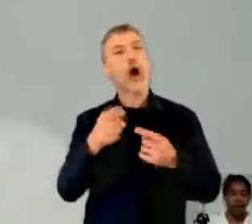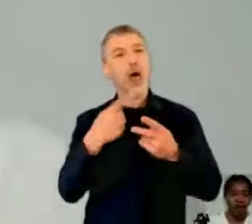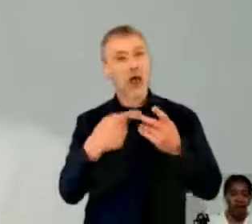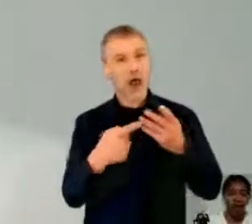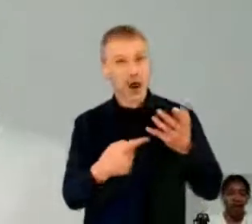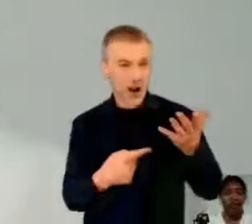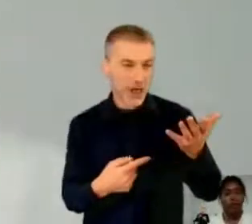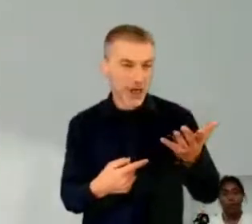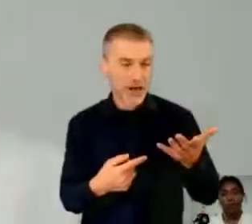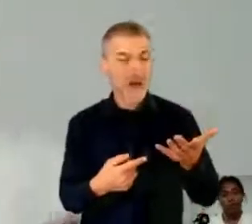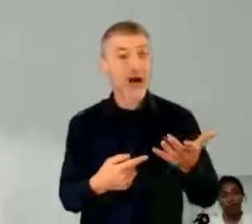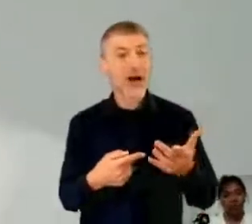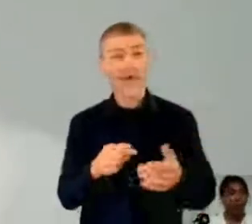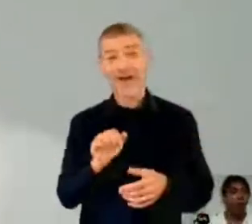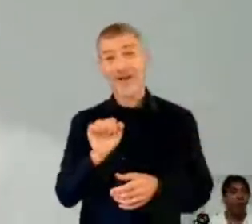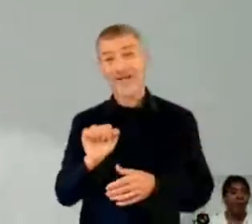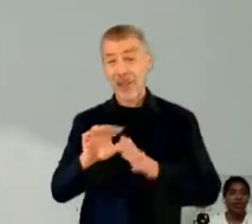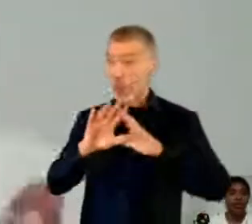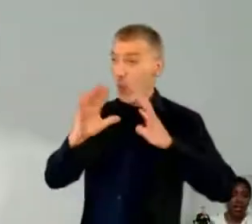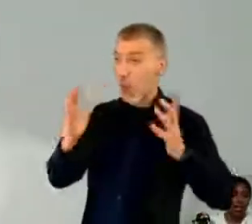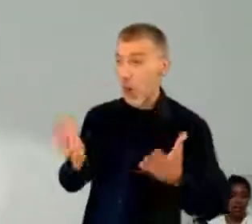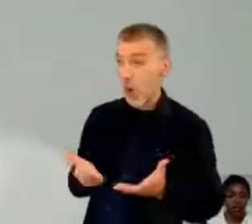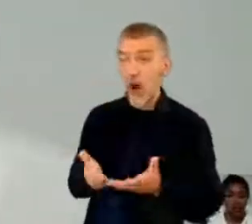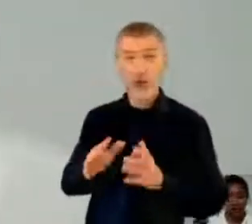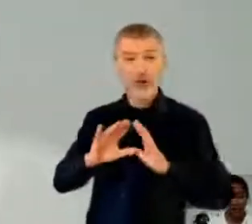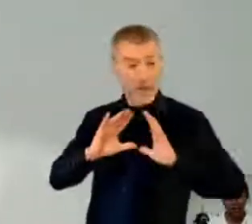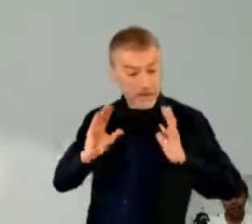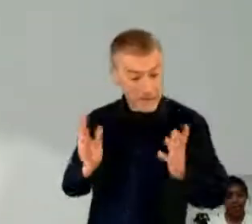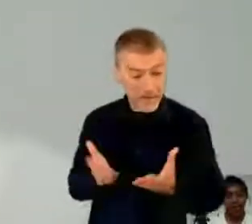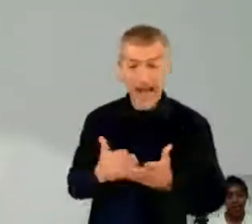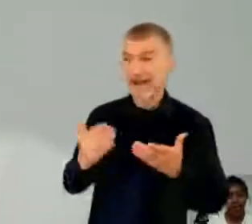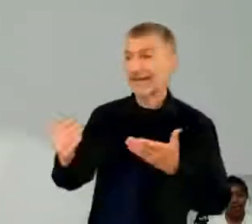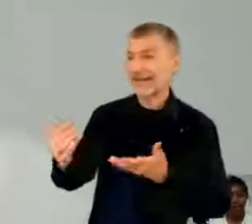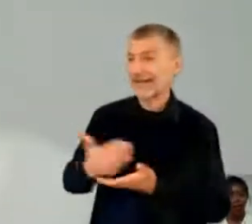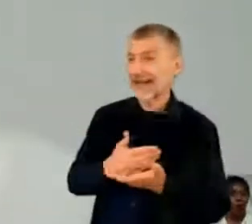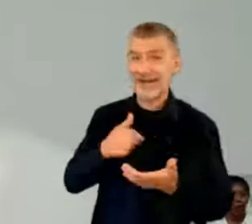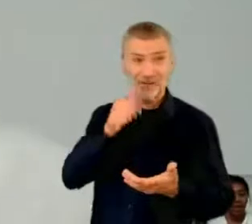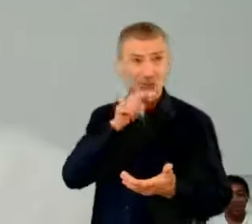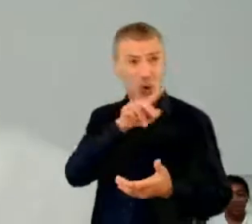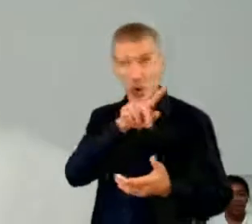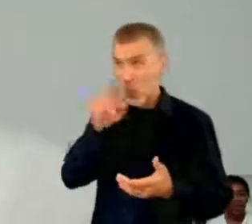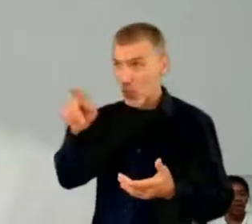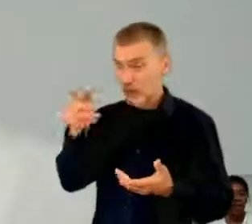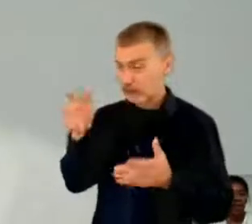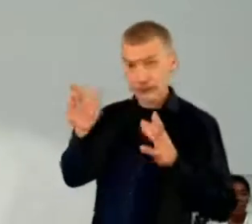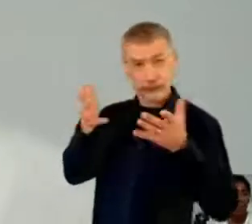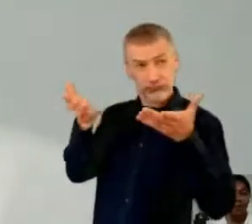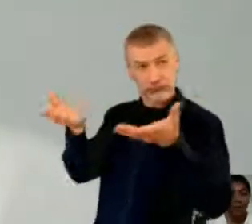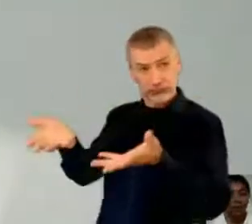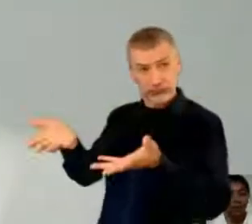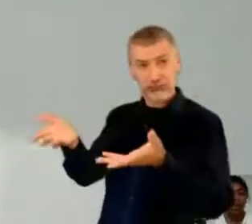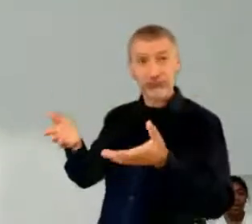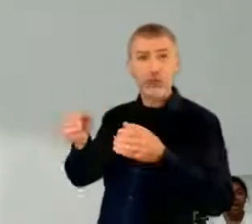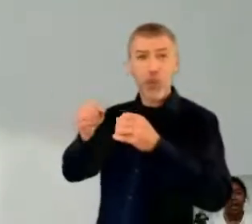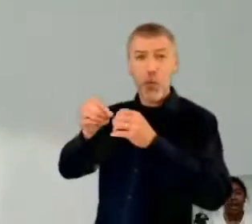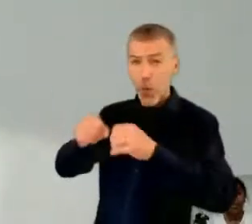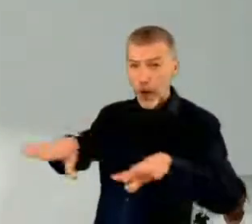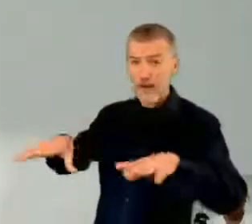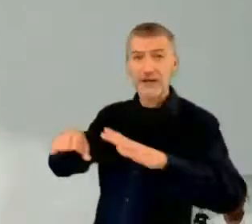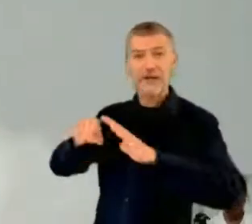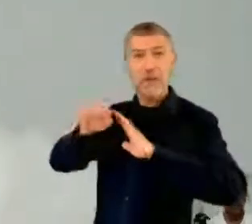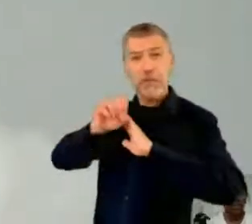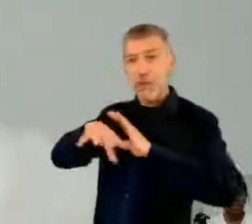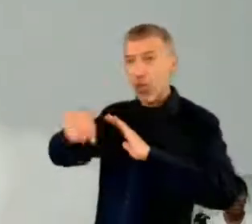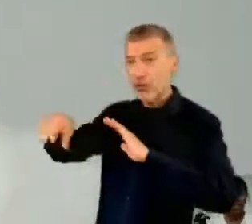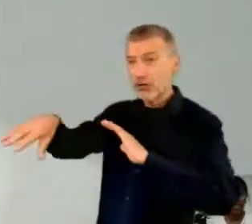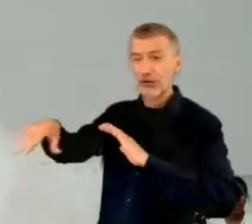our planet, you know, for you look around, you see how the planet is and the waste and the pollution that's been going on. And